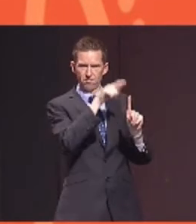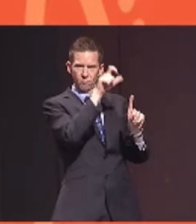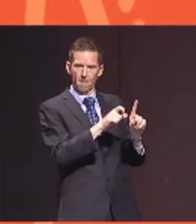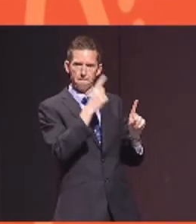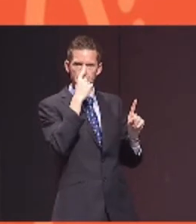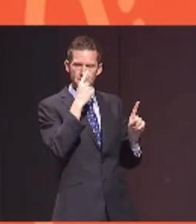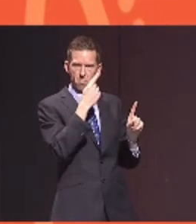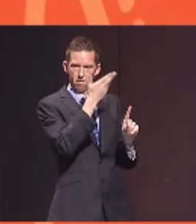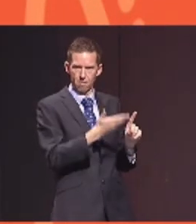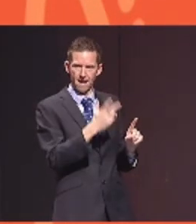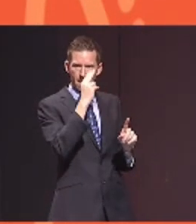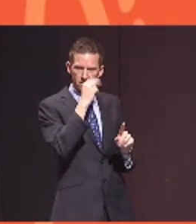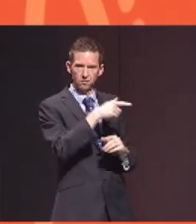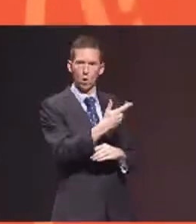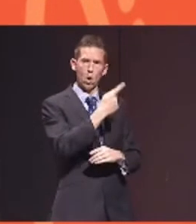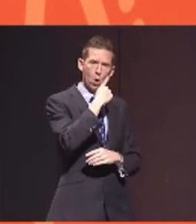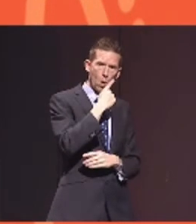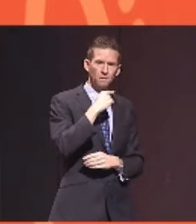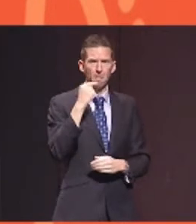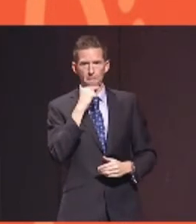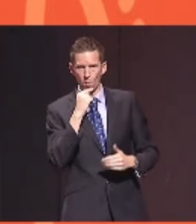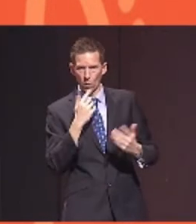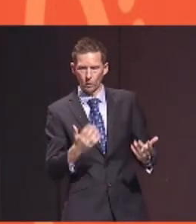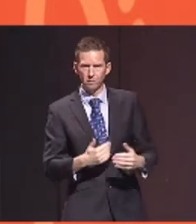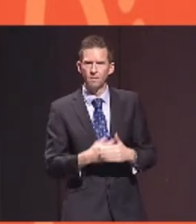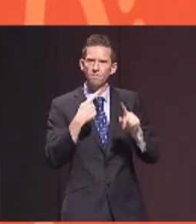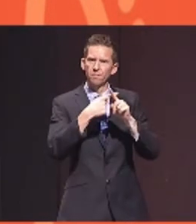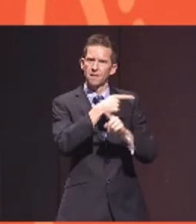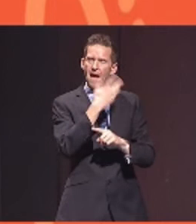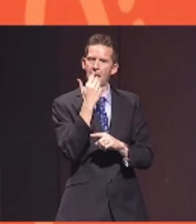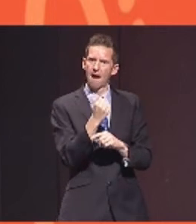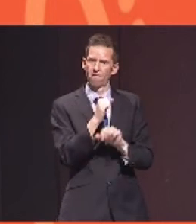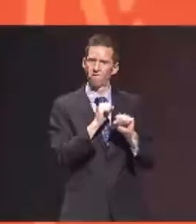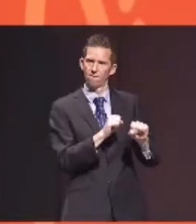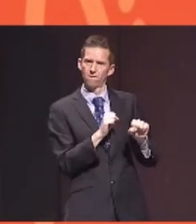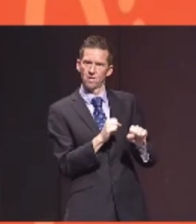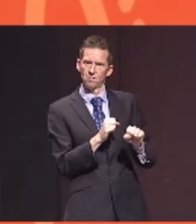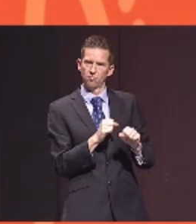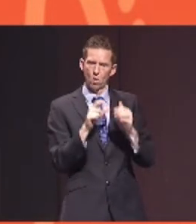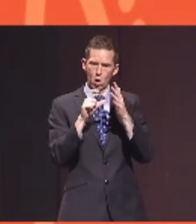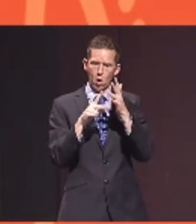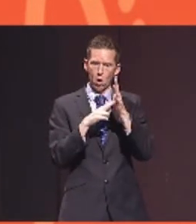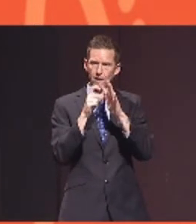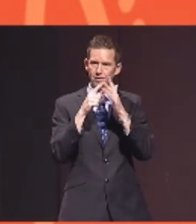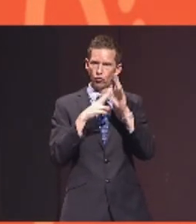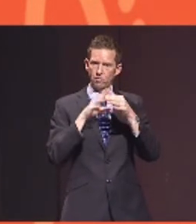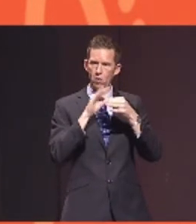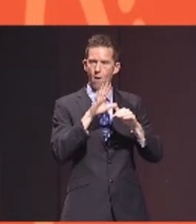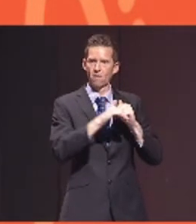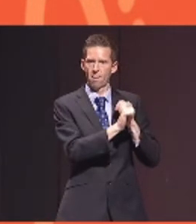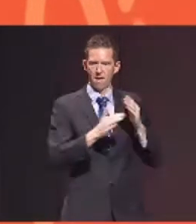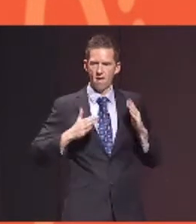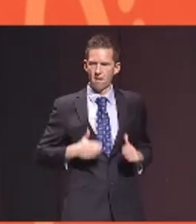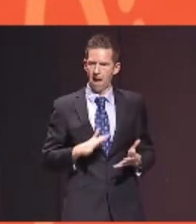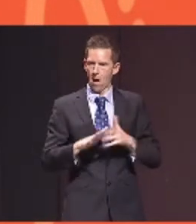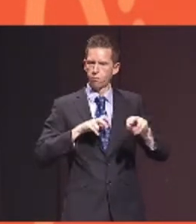first, they are adolescents first, they are girls, they are boys, and they have a condition that it's related to their functioning